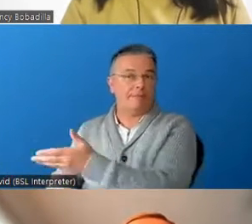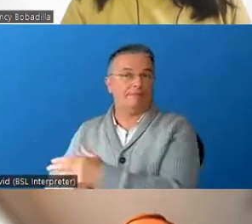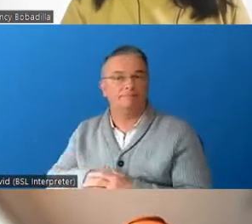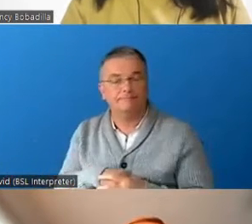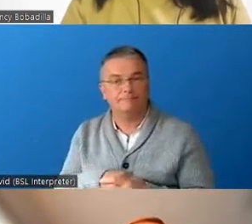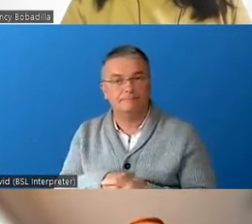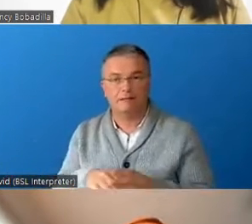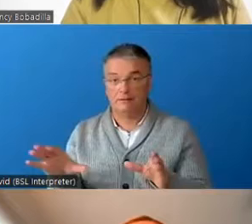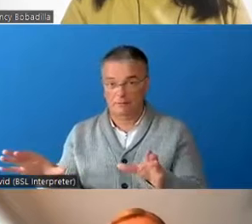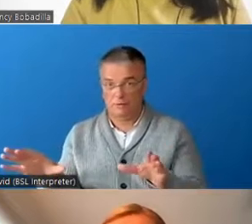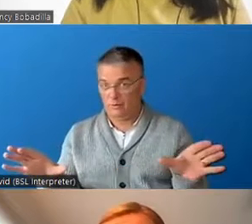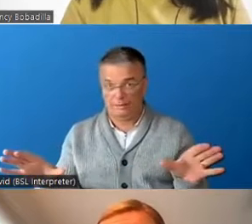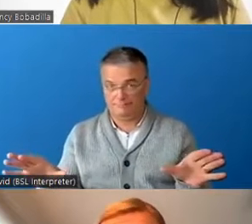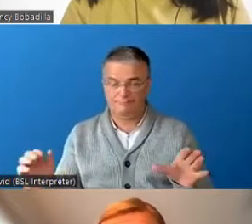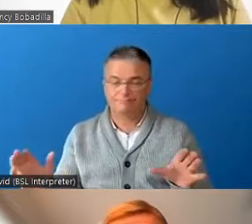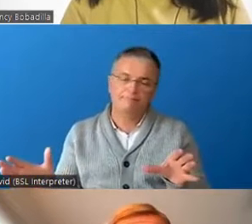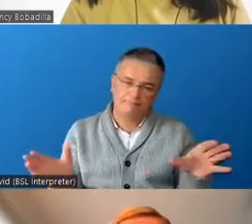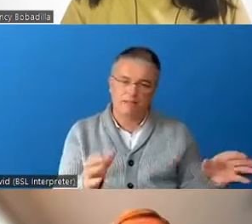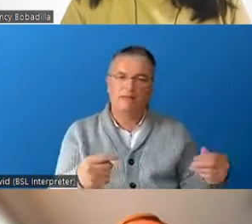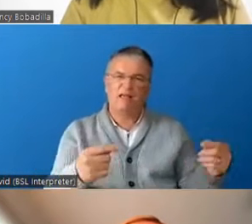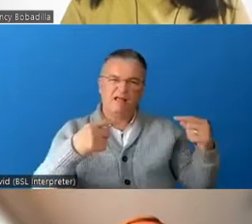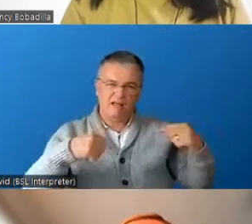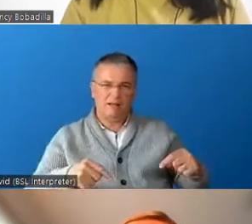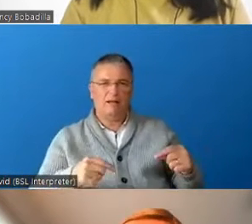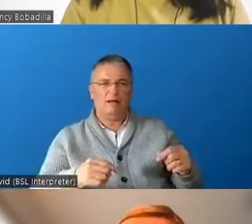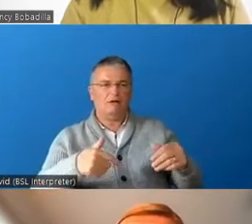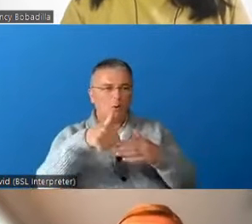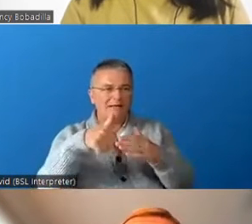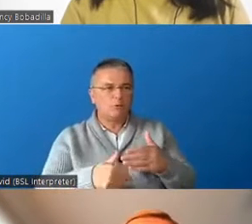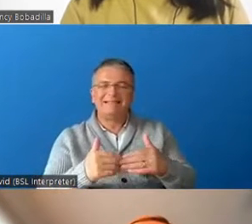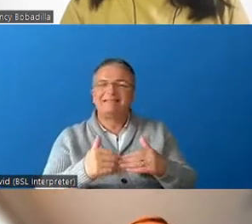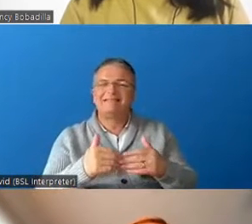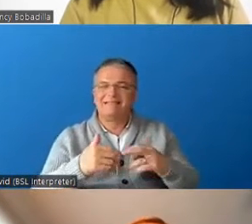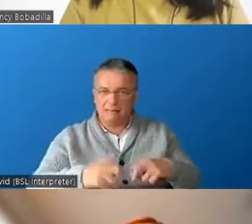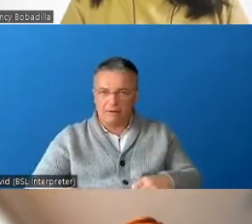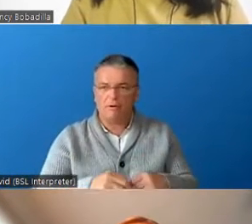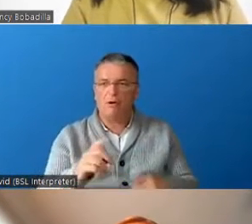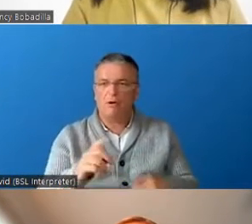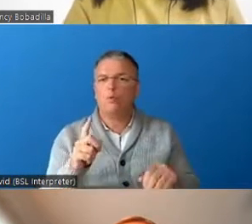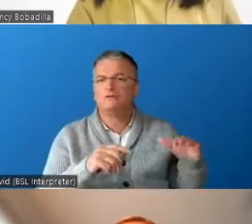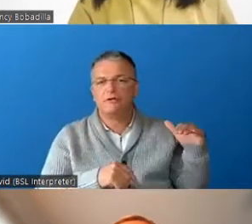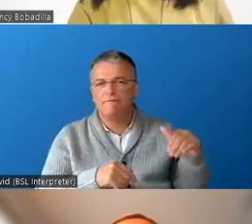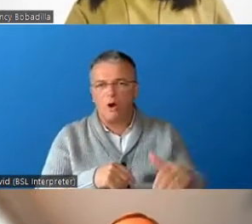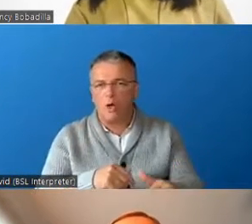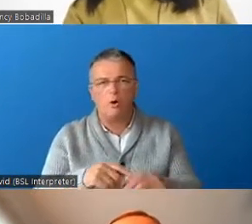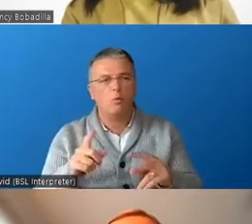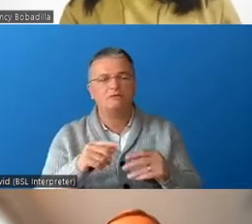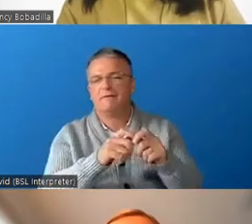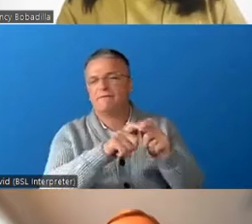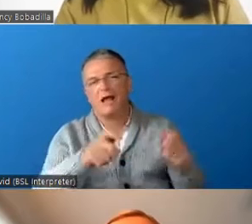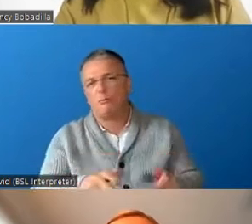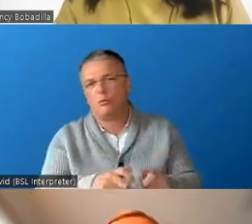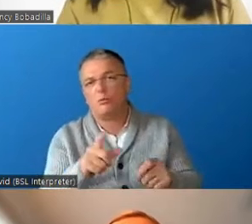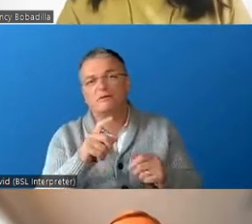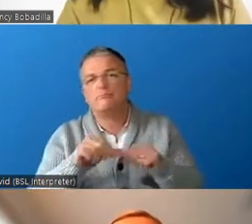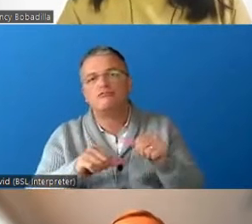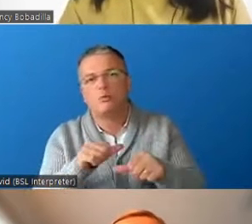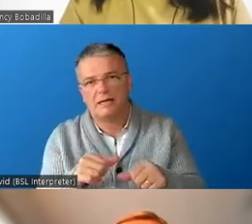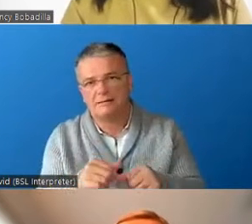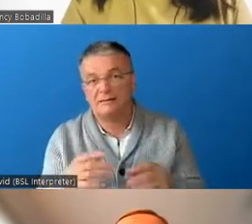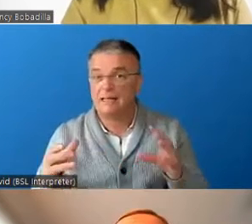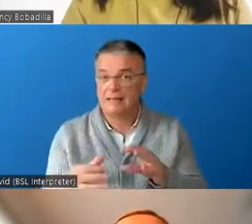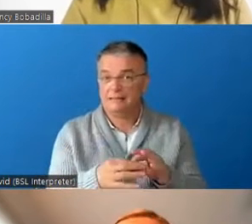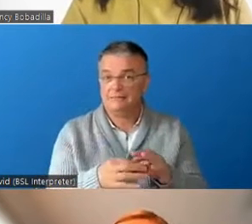so now let's go into it a little bit deeper. And what is the flow? What is the framework? Or what are the processes linked